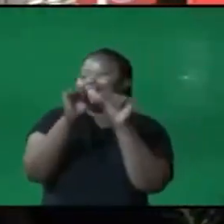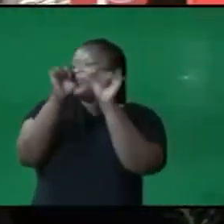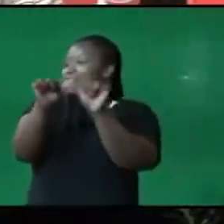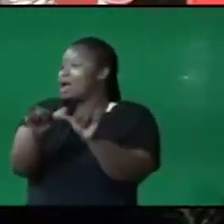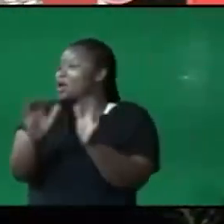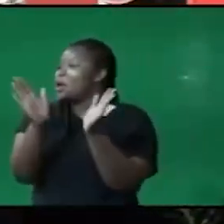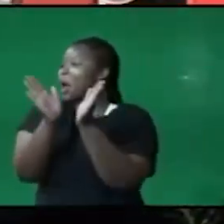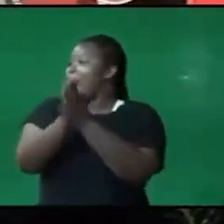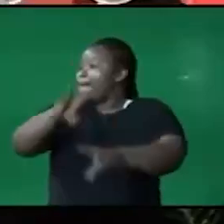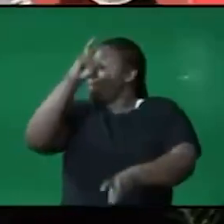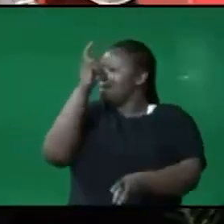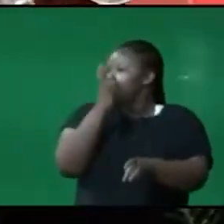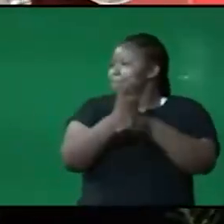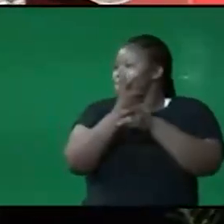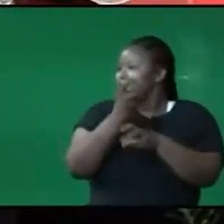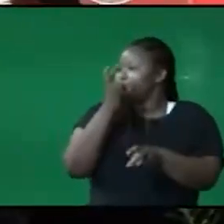Siyaya.